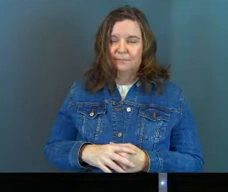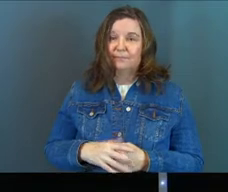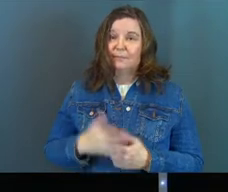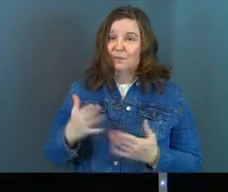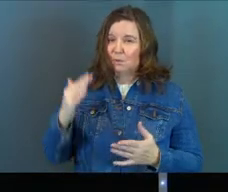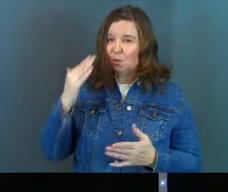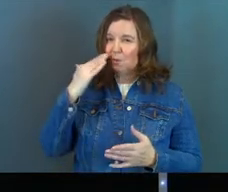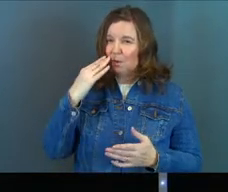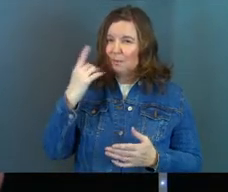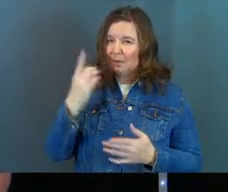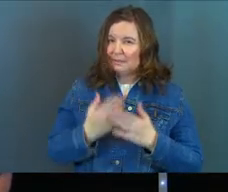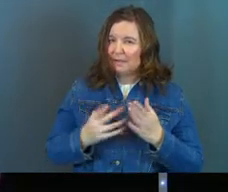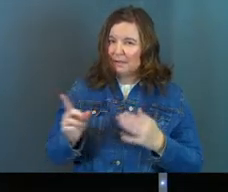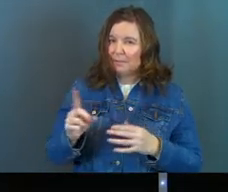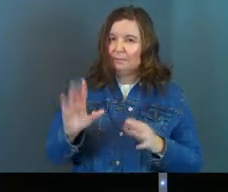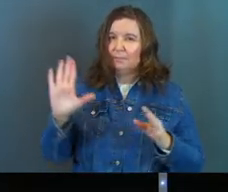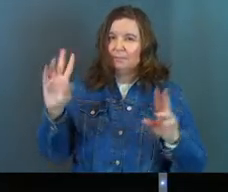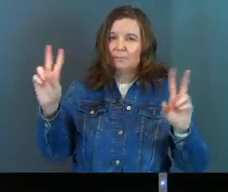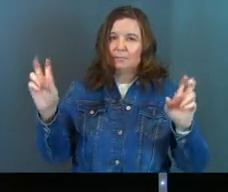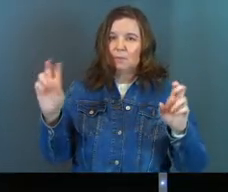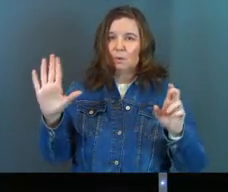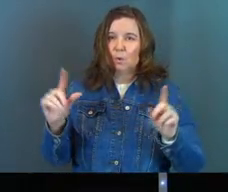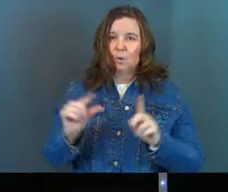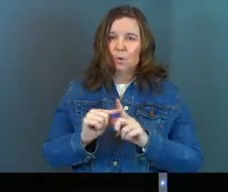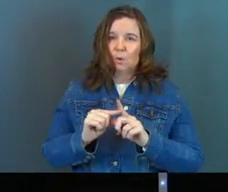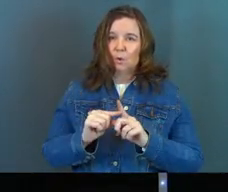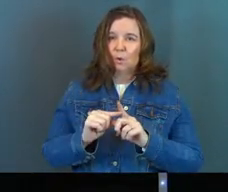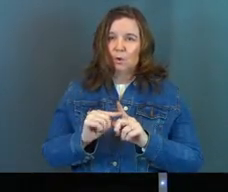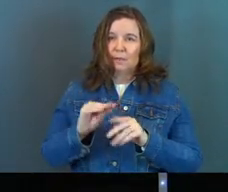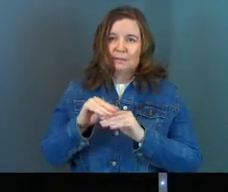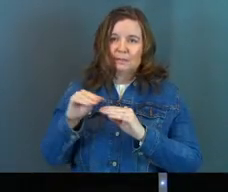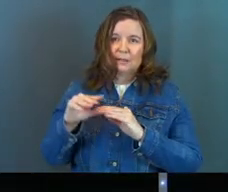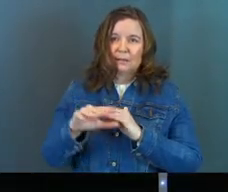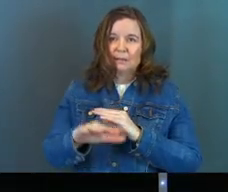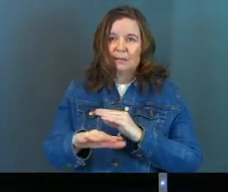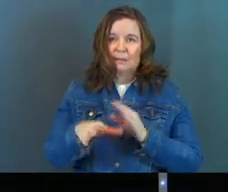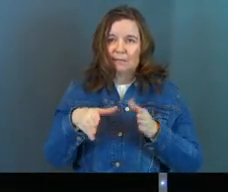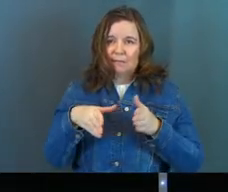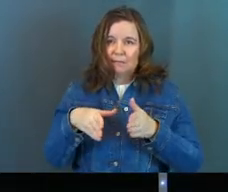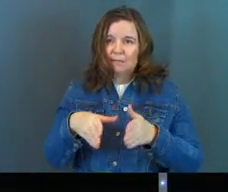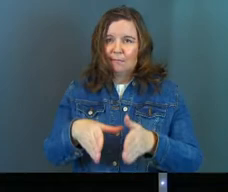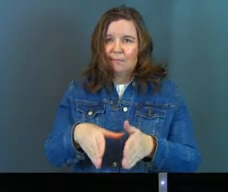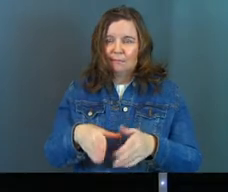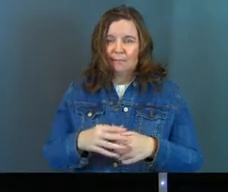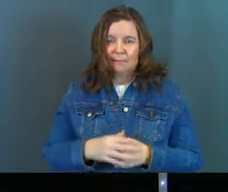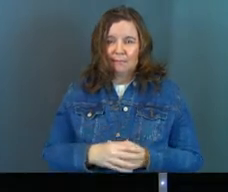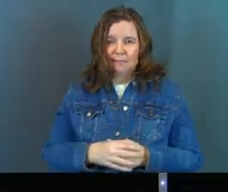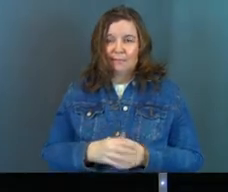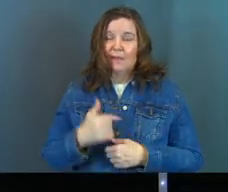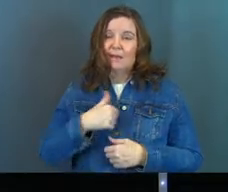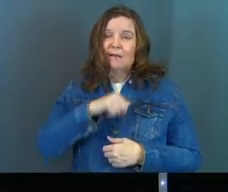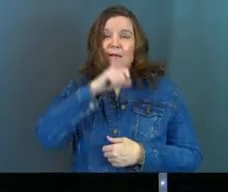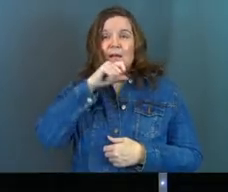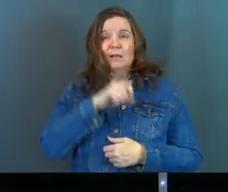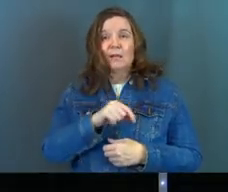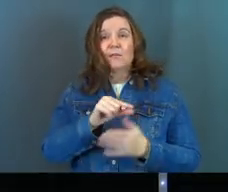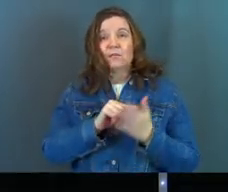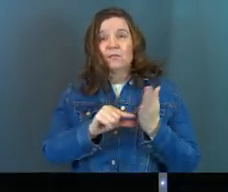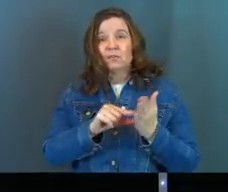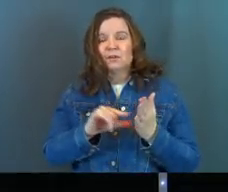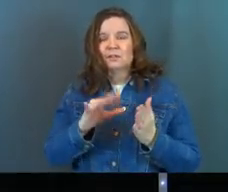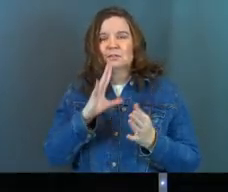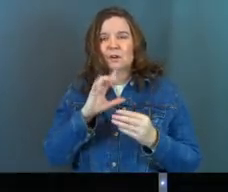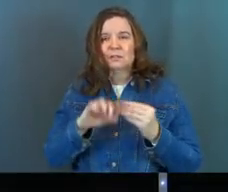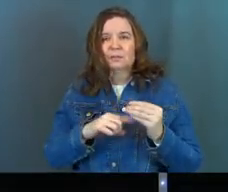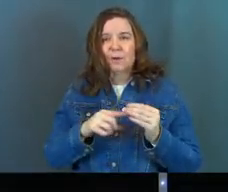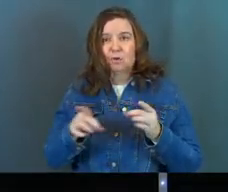Some of you guys know this one. Your word is a lamp to my feet and a light for my path. And I love in that verse, it's kind